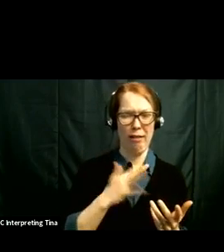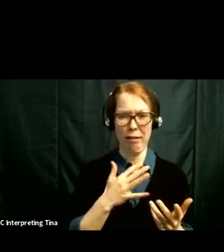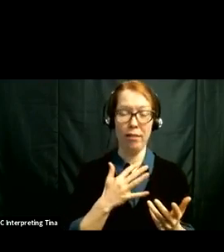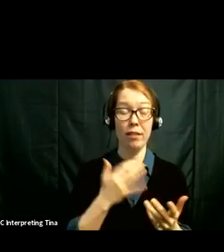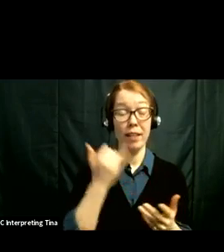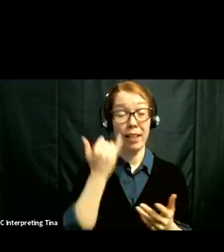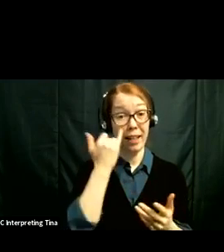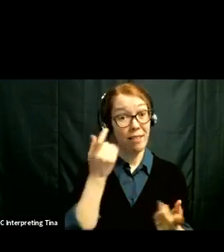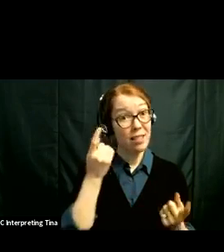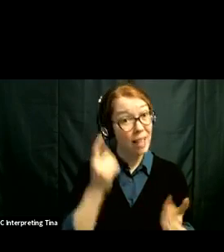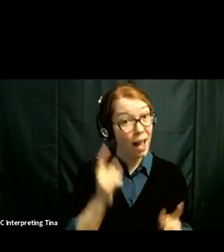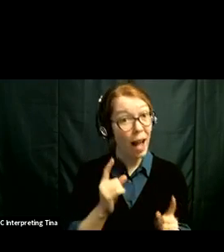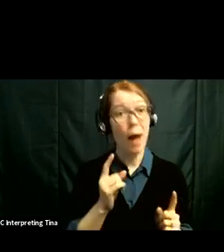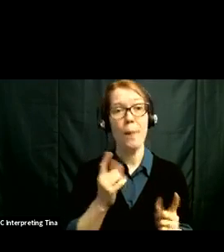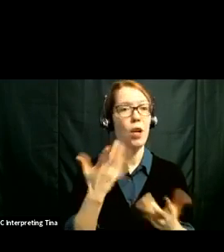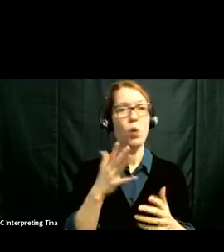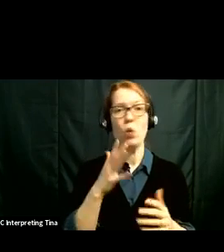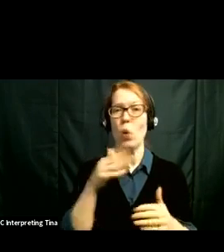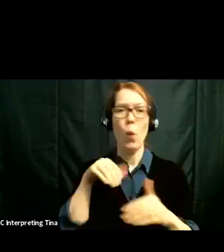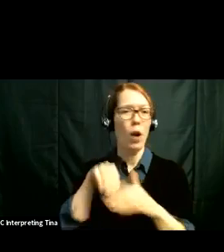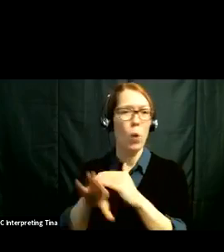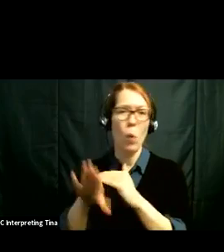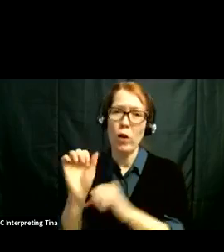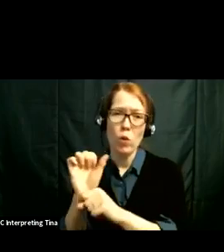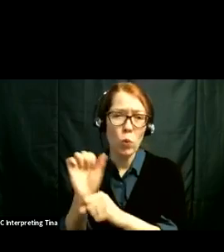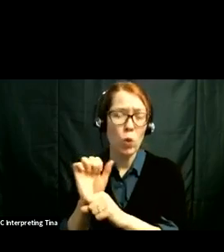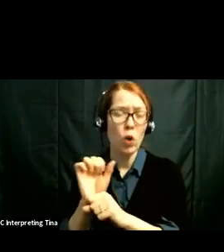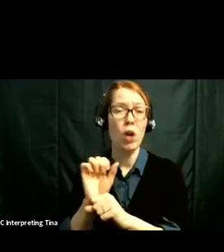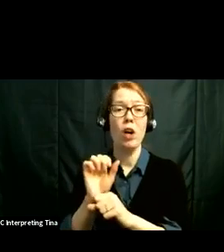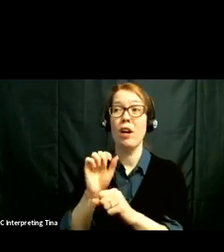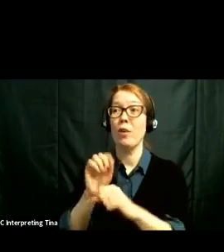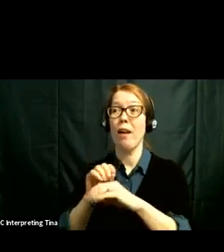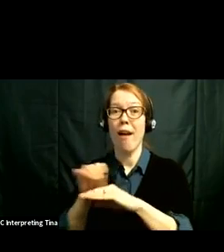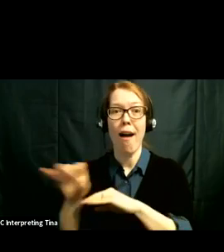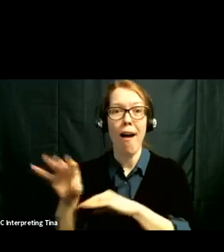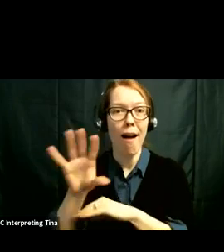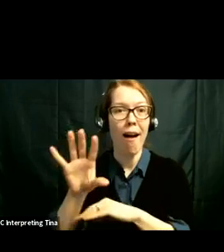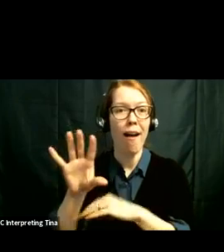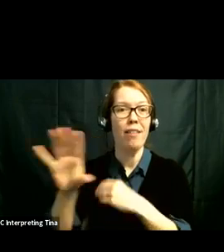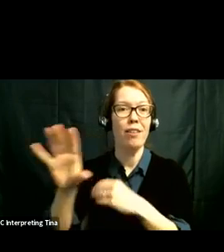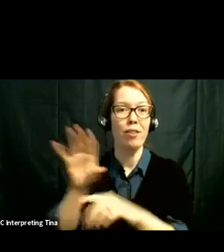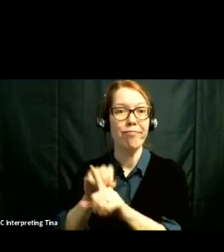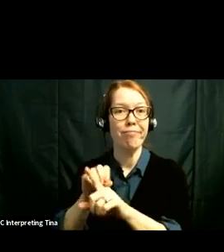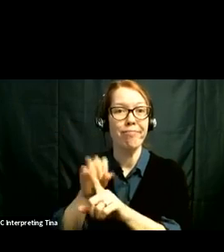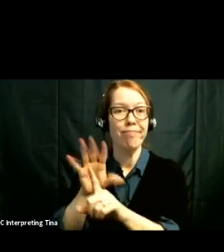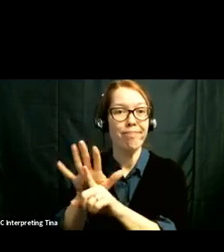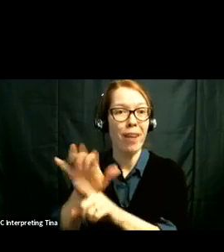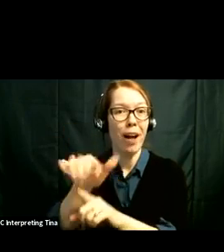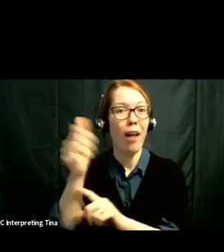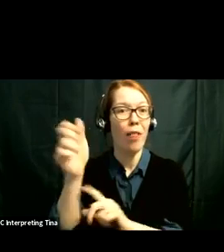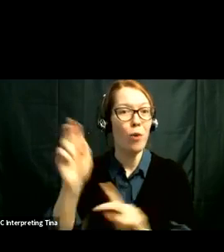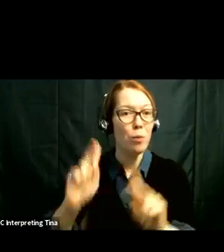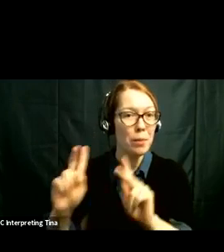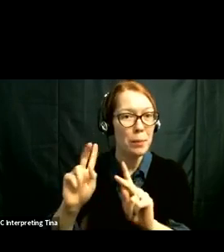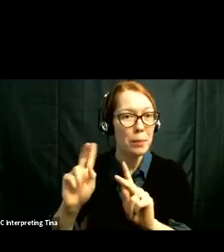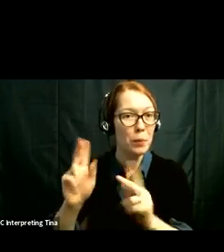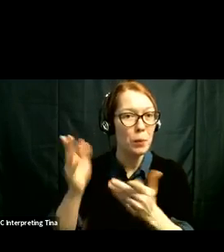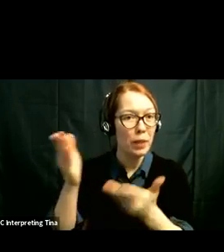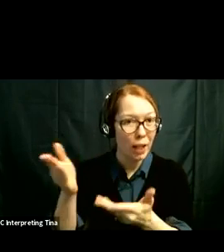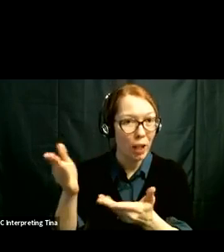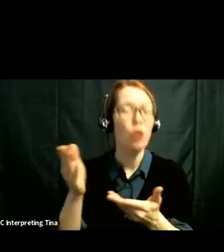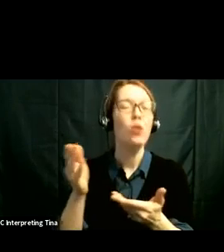don't want to go into work or expose other people. So, you know,